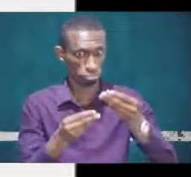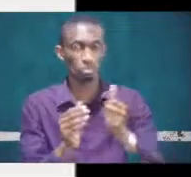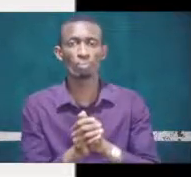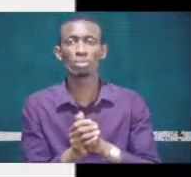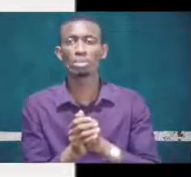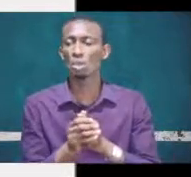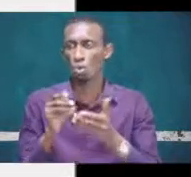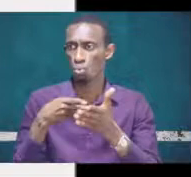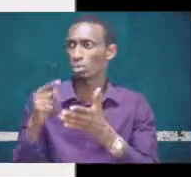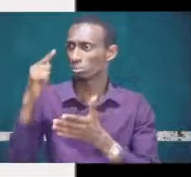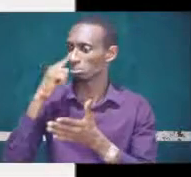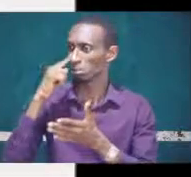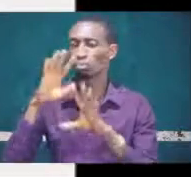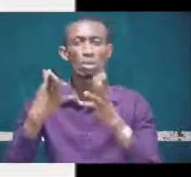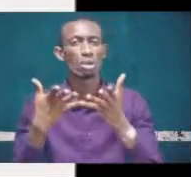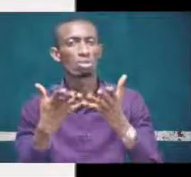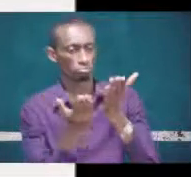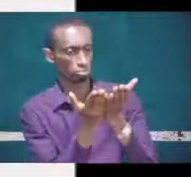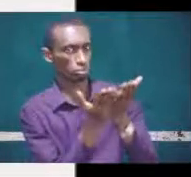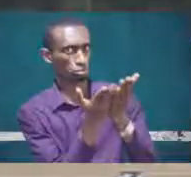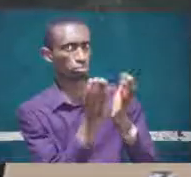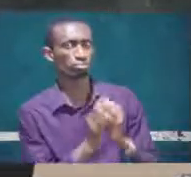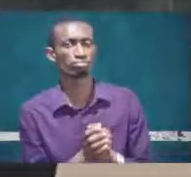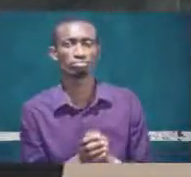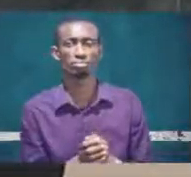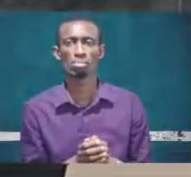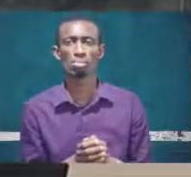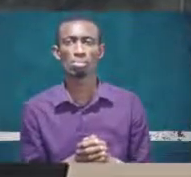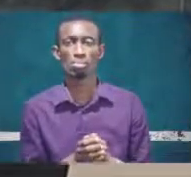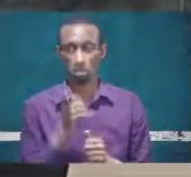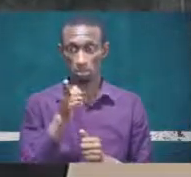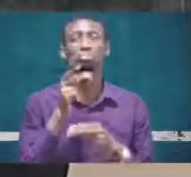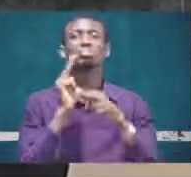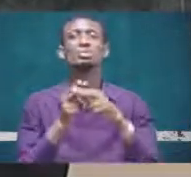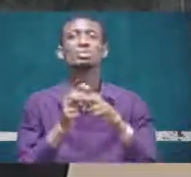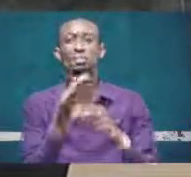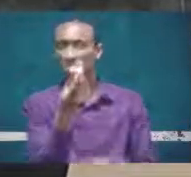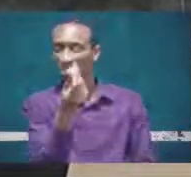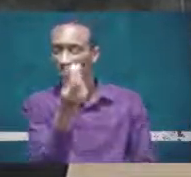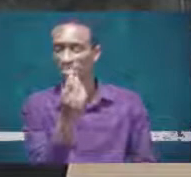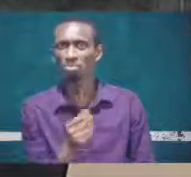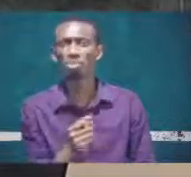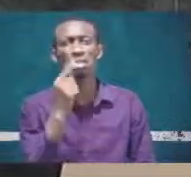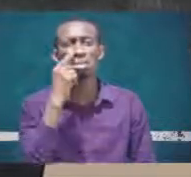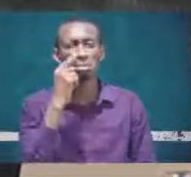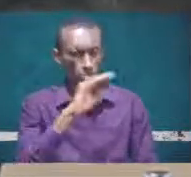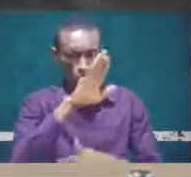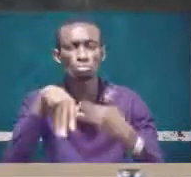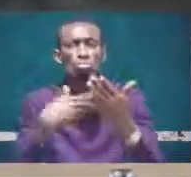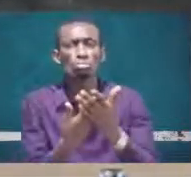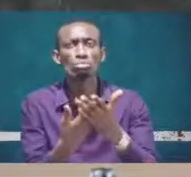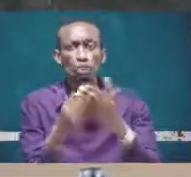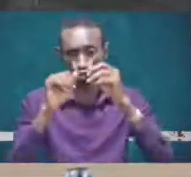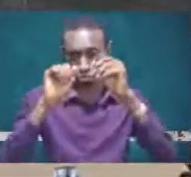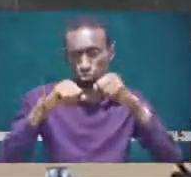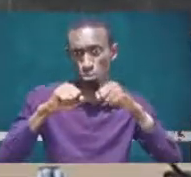services and in settlement of obligations. That is what we call money. Anything that can